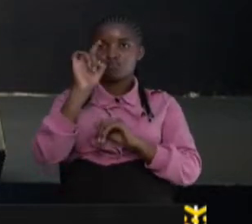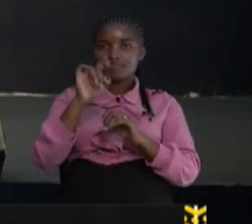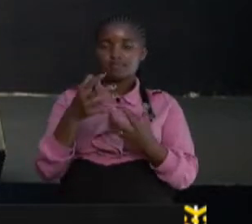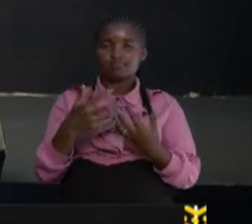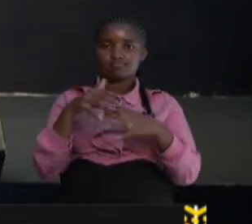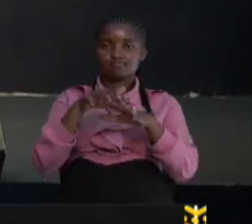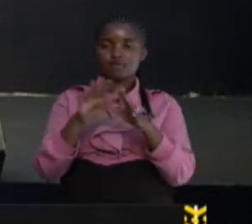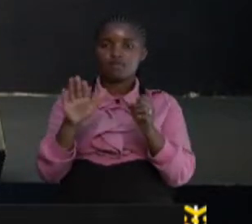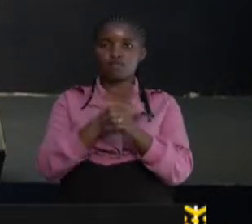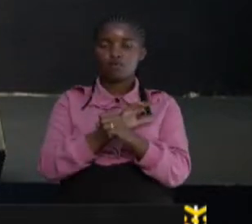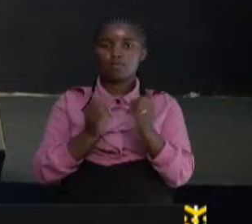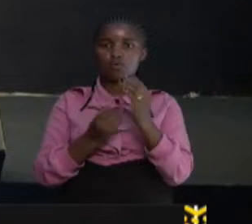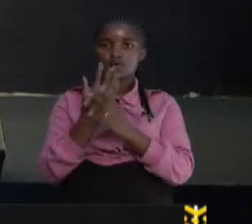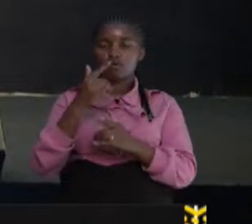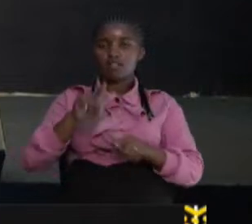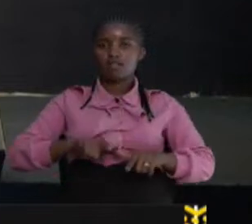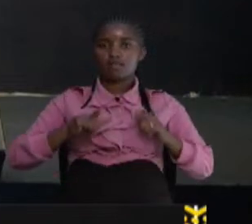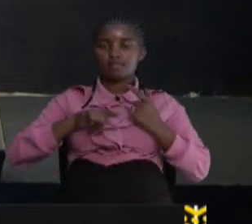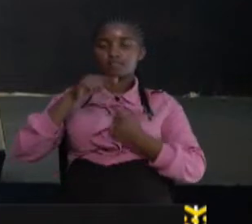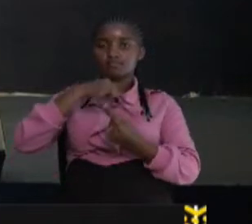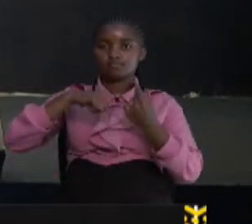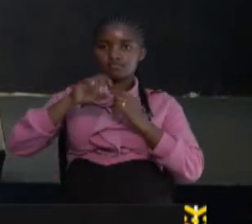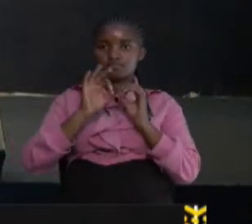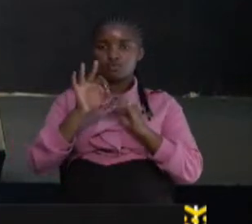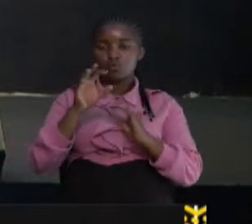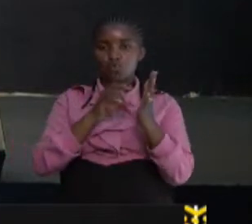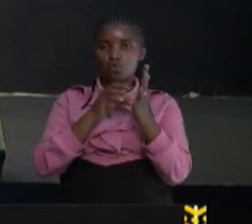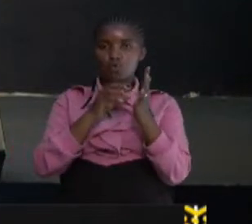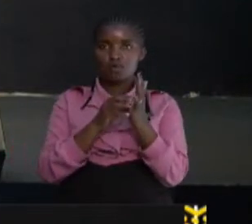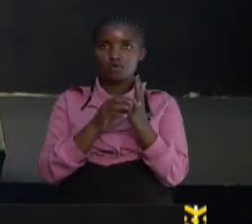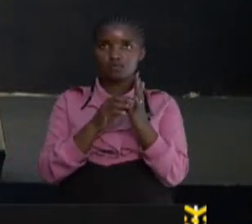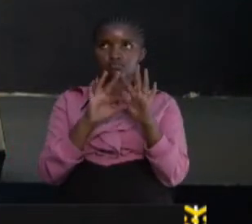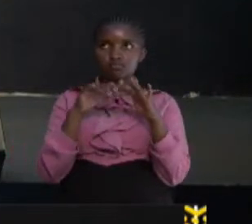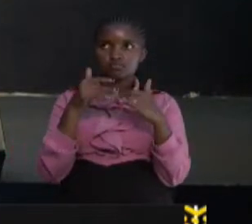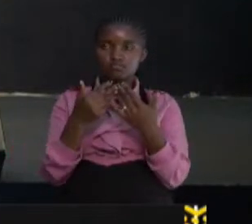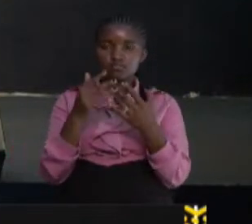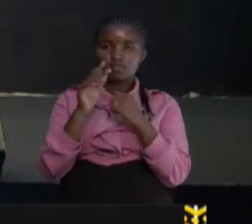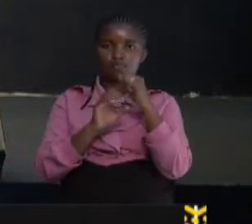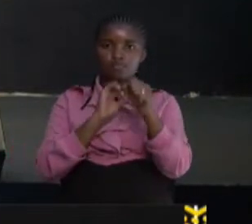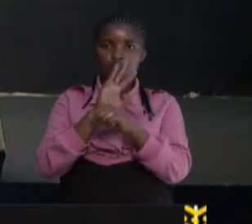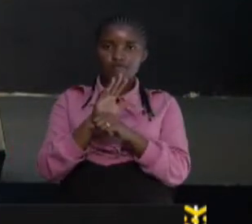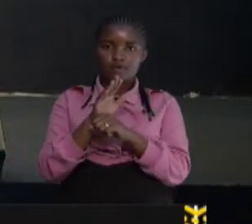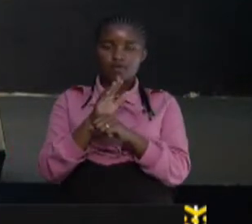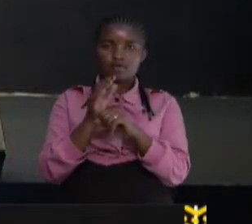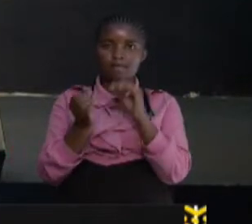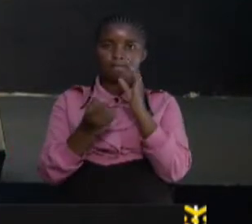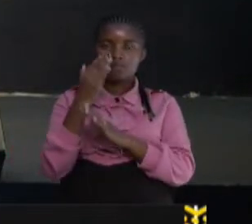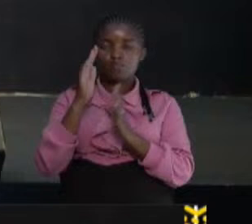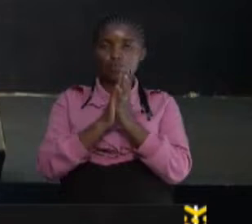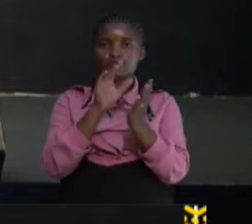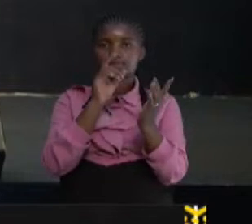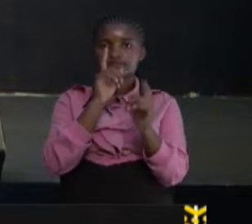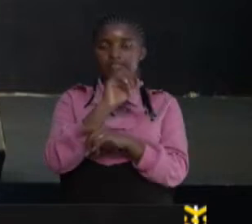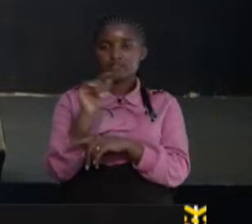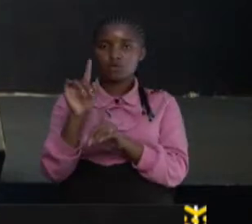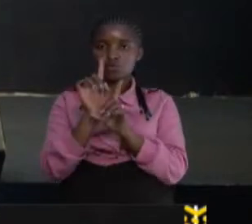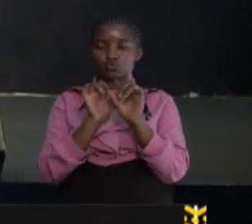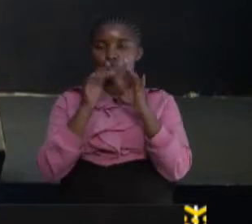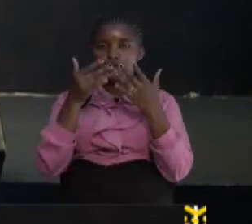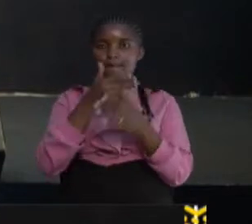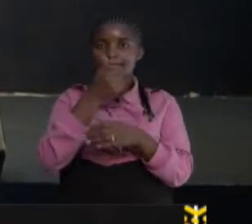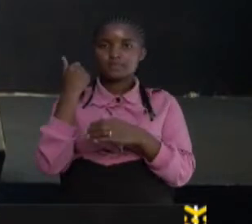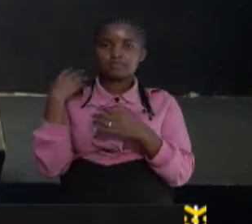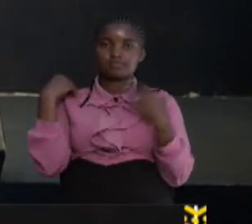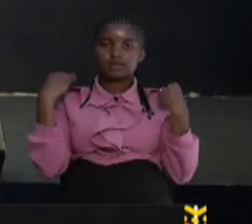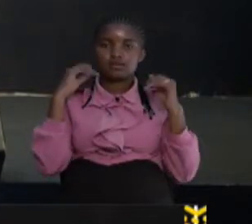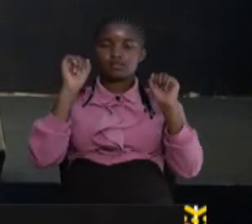integrate the full production life cycle of your, content or, movie coming up on TikTok, and how the best